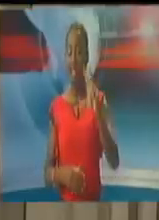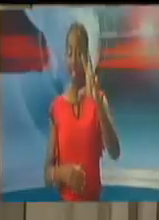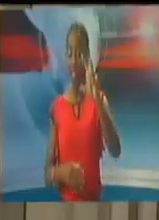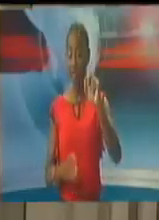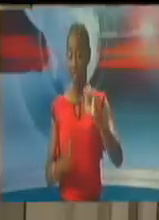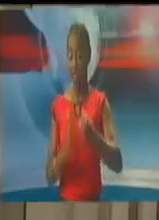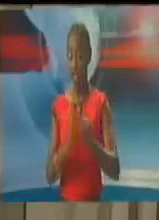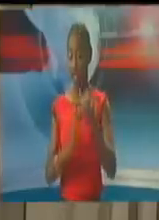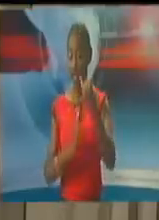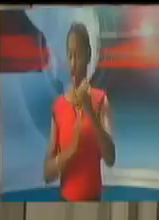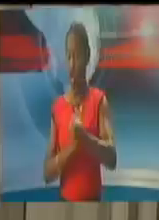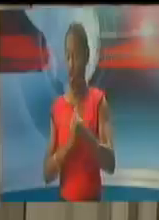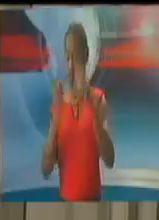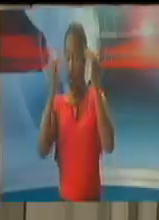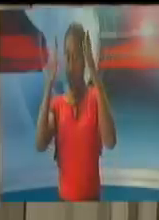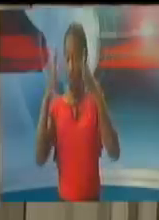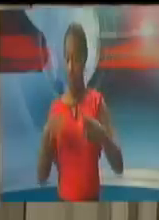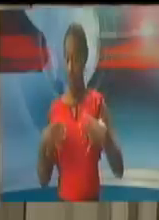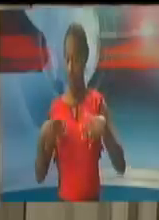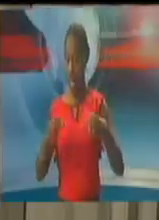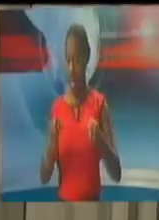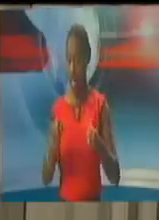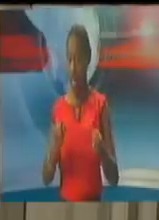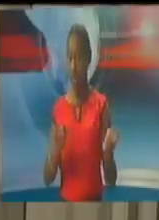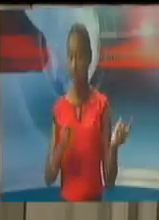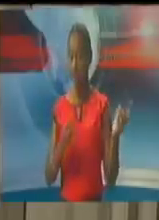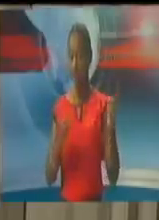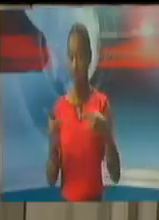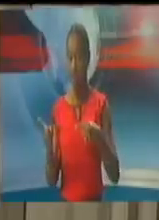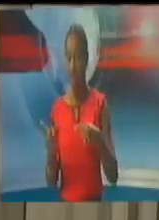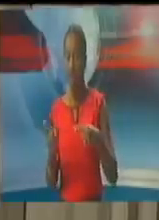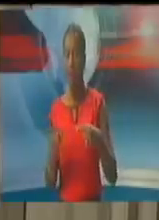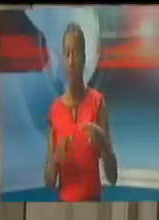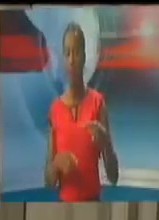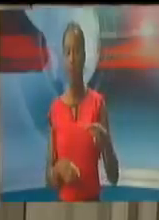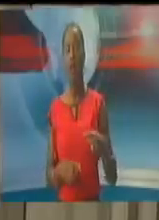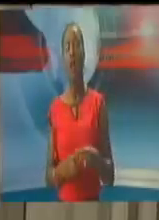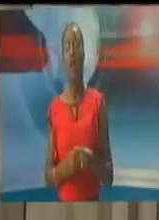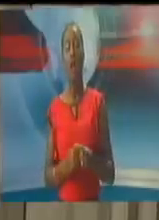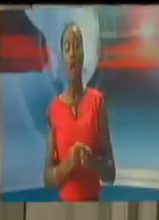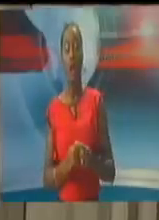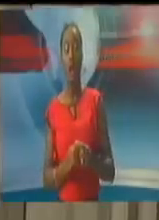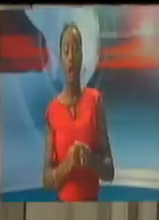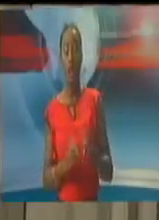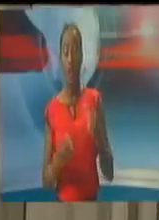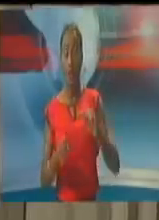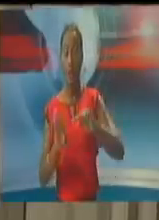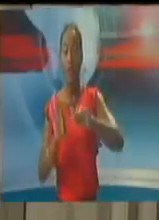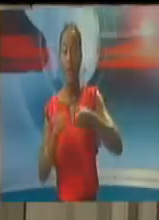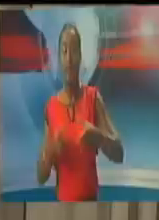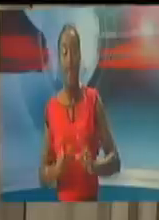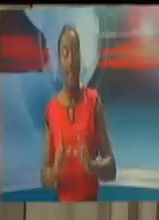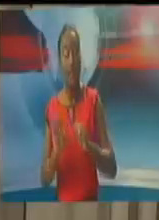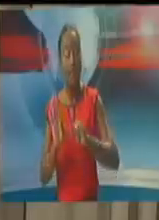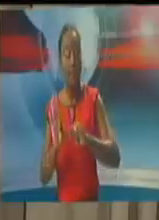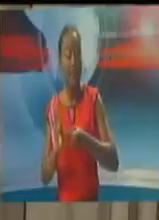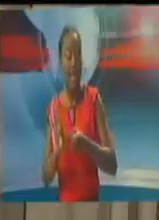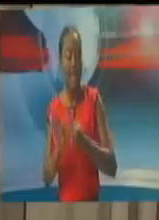January, the Minister of Health came to Cabinet based on the advice he got from his medical experts. Let us implement